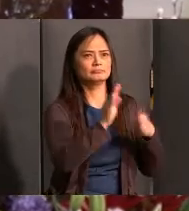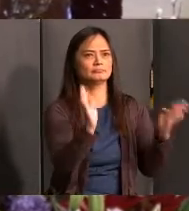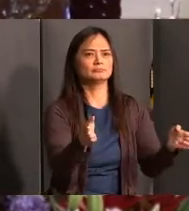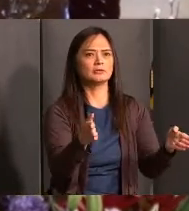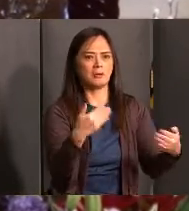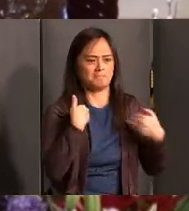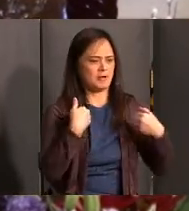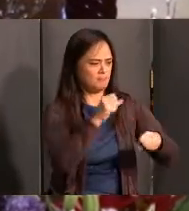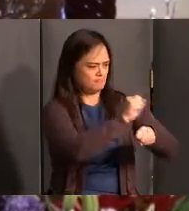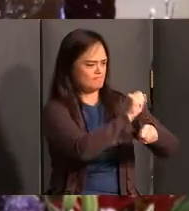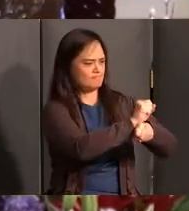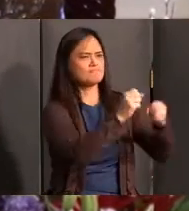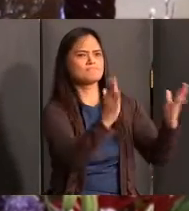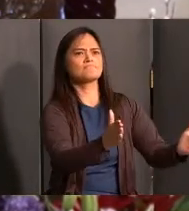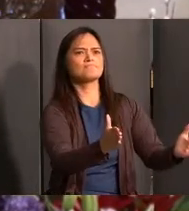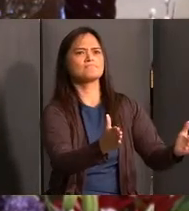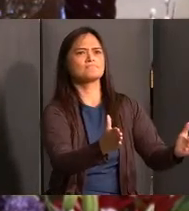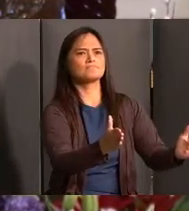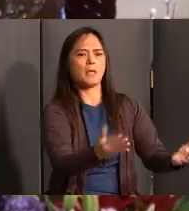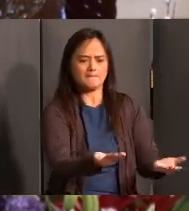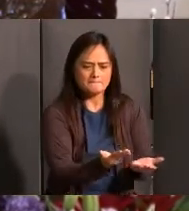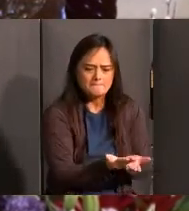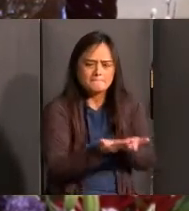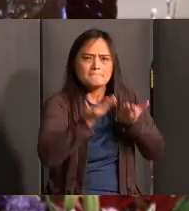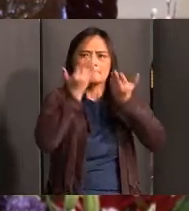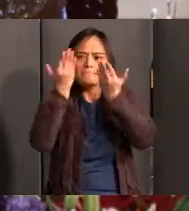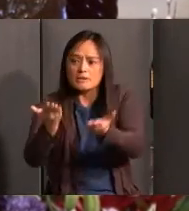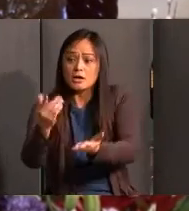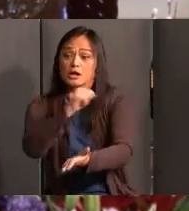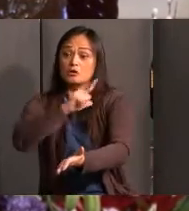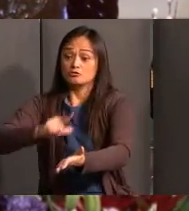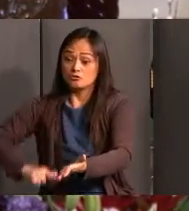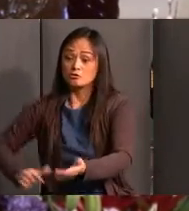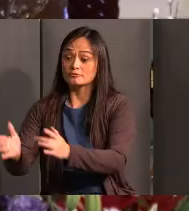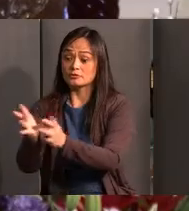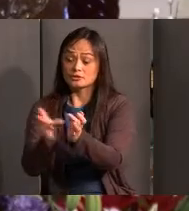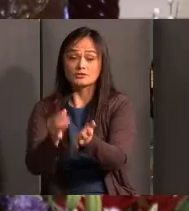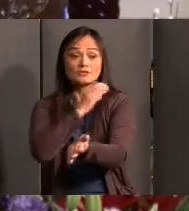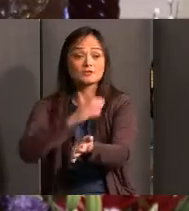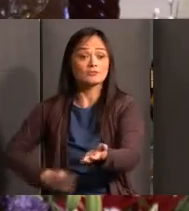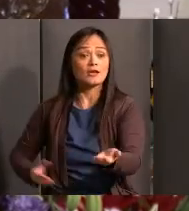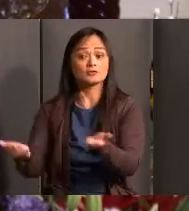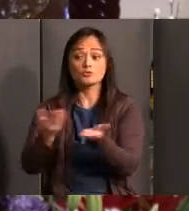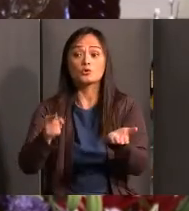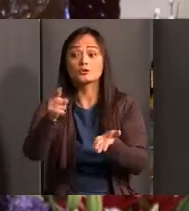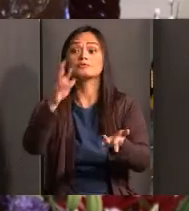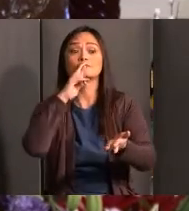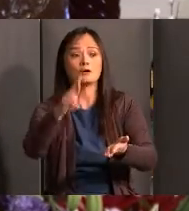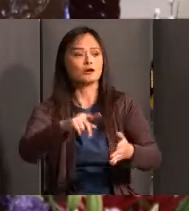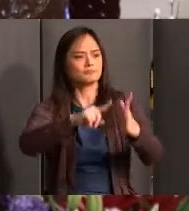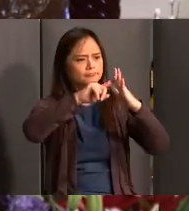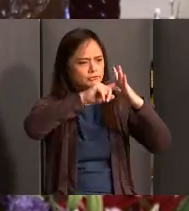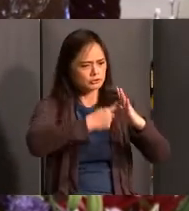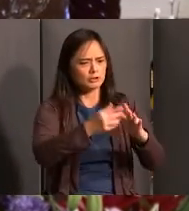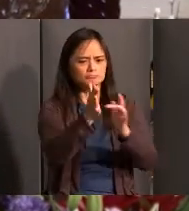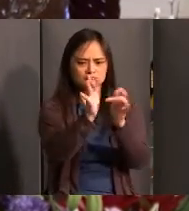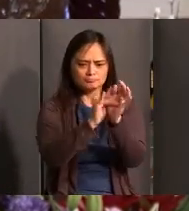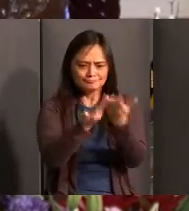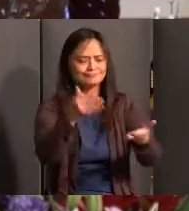nasa mga trabaho, you bring the Lord Jesus Christ wherever you are. Start Bible studies